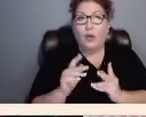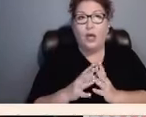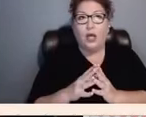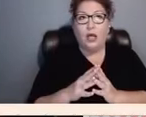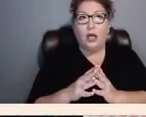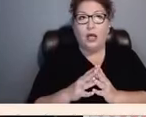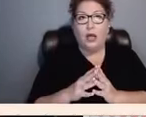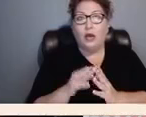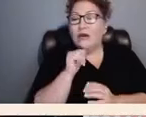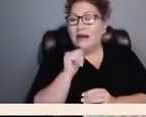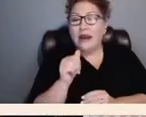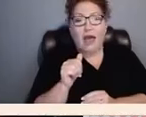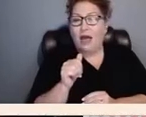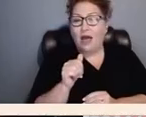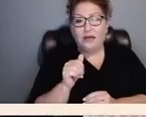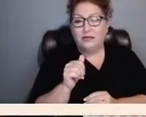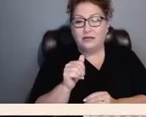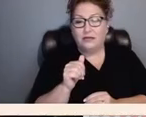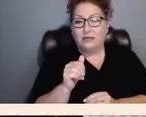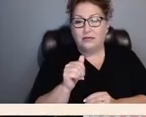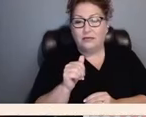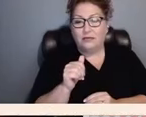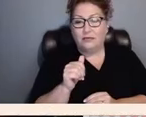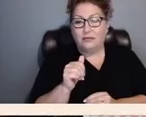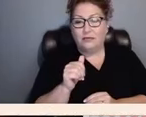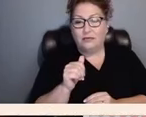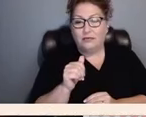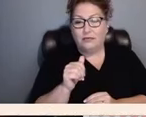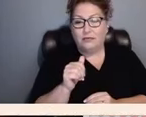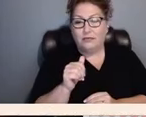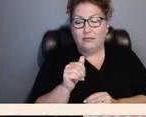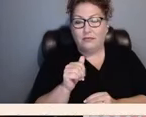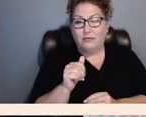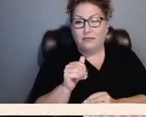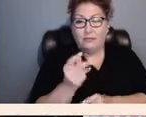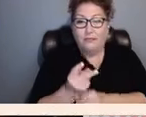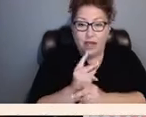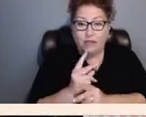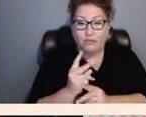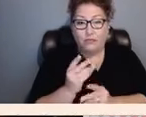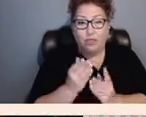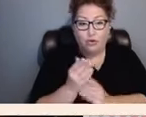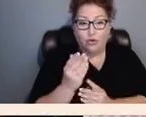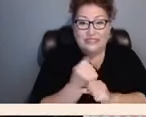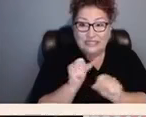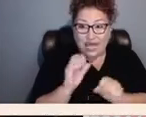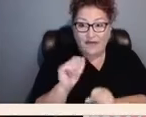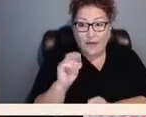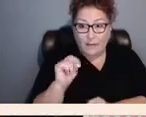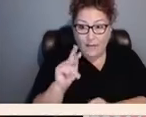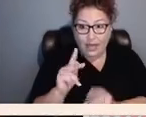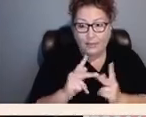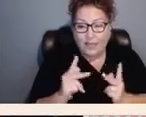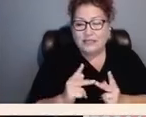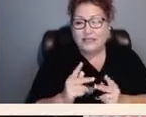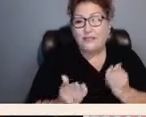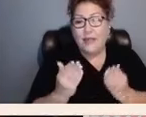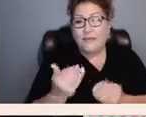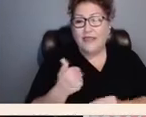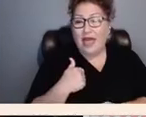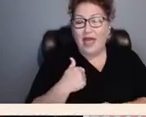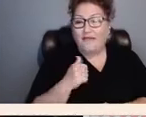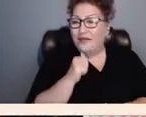banked in safe, established banking establishments are because maybe they have poor credit, as we're going to talk